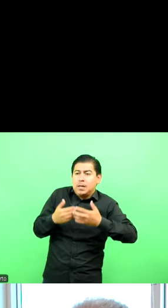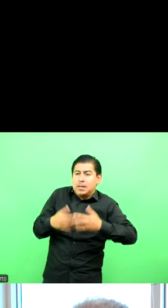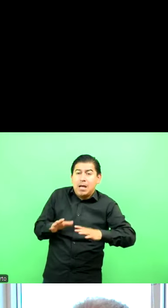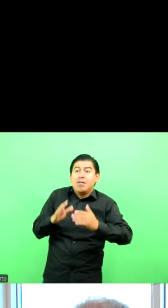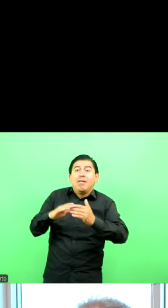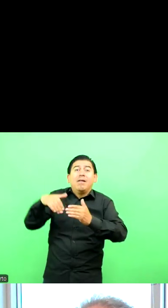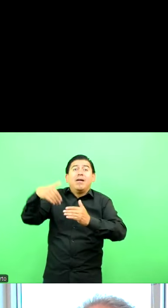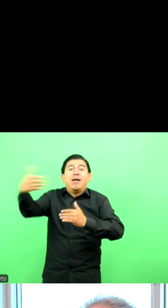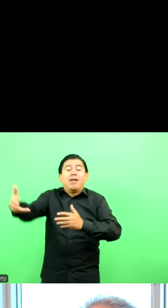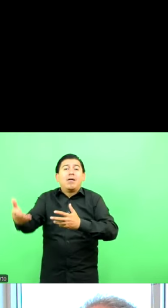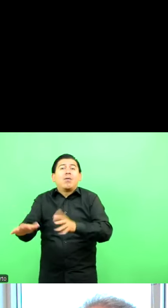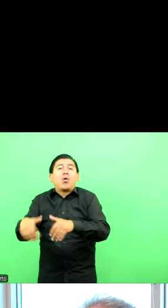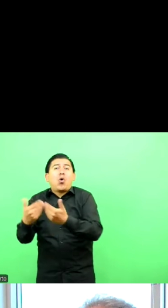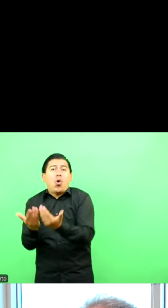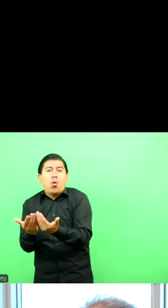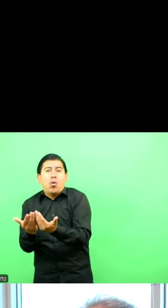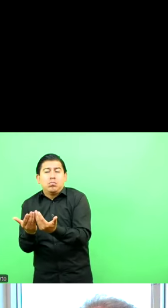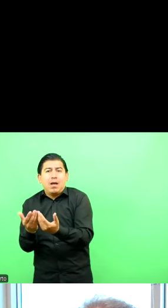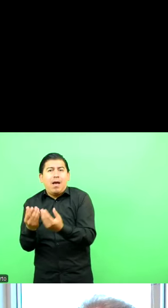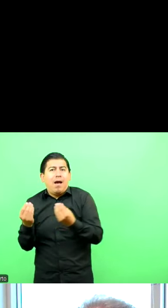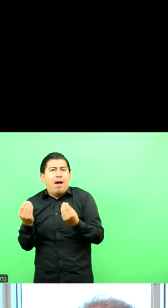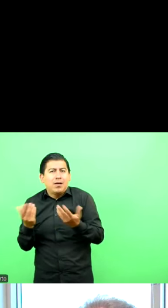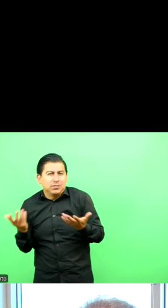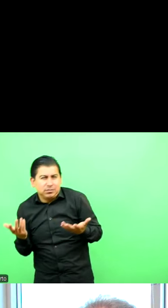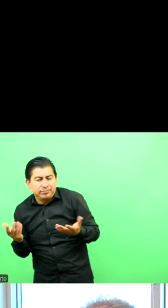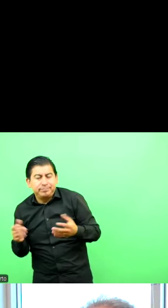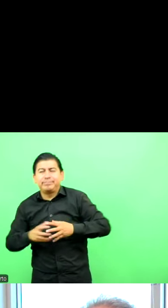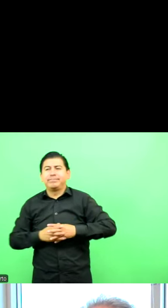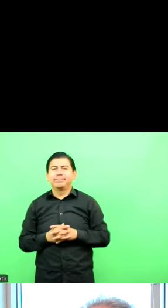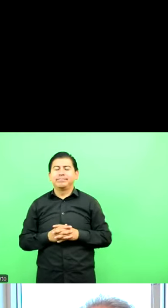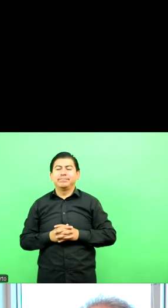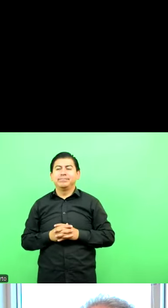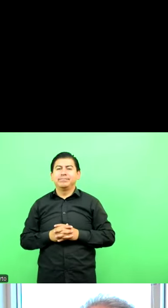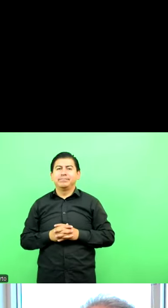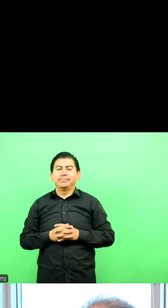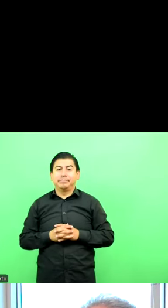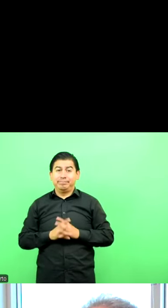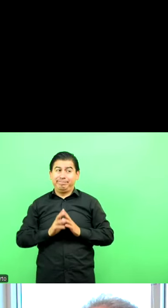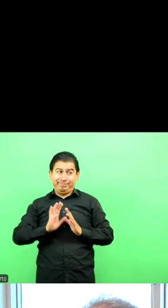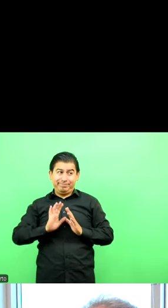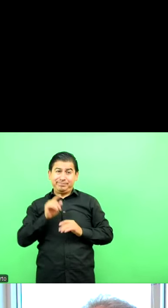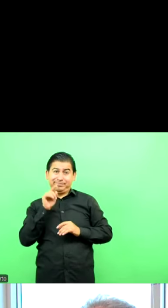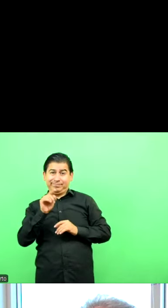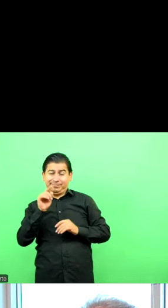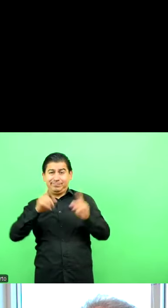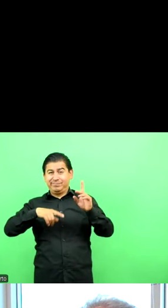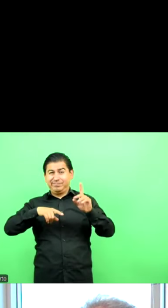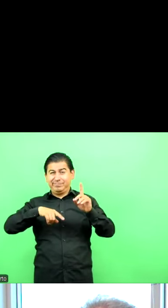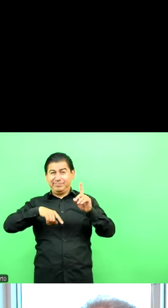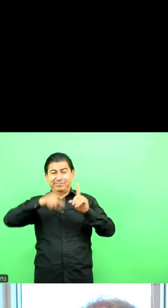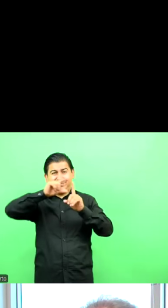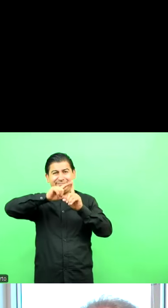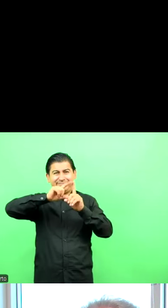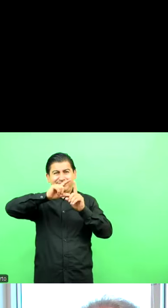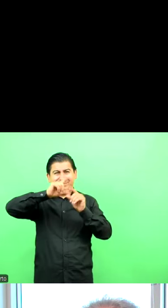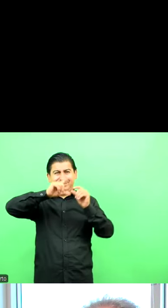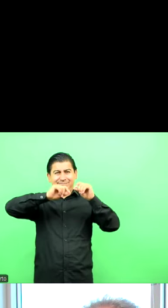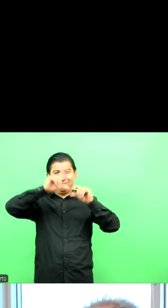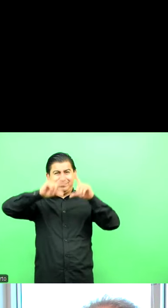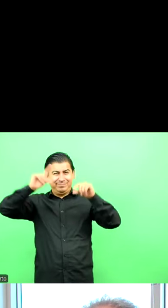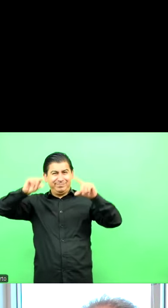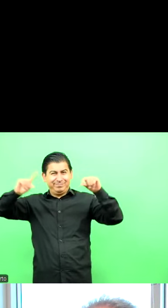recovery. And as you see in this chart, once we asked our countries in a survey that we